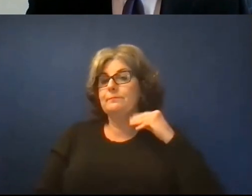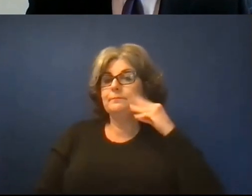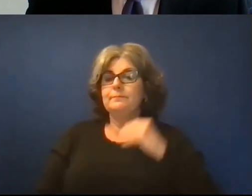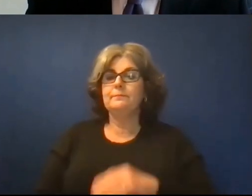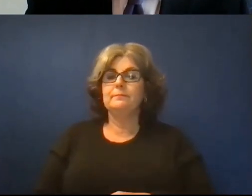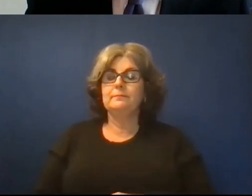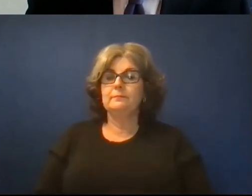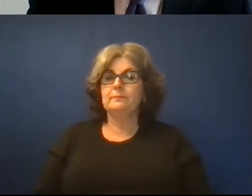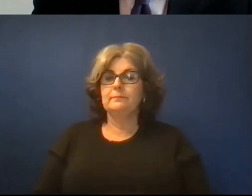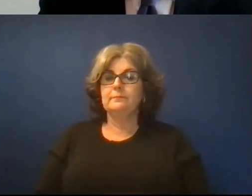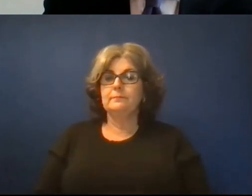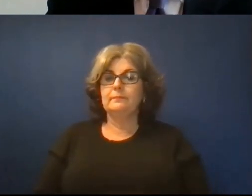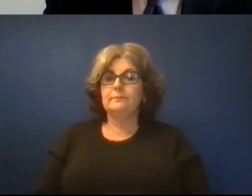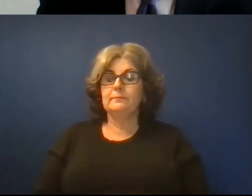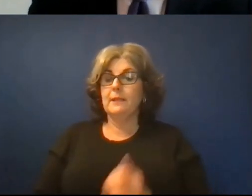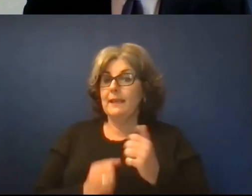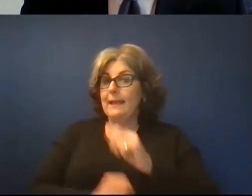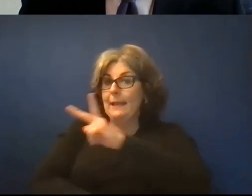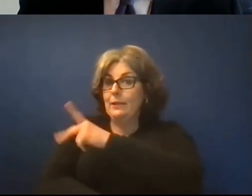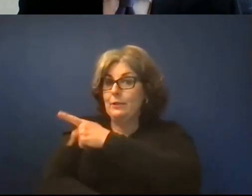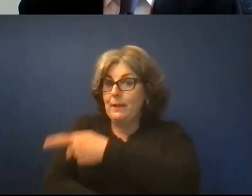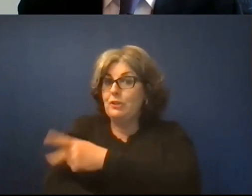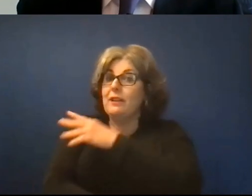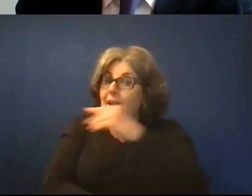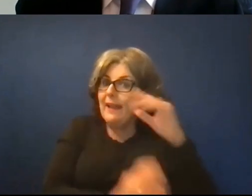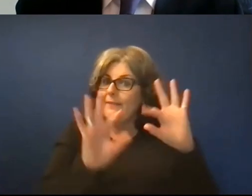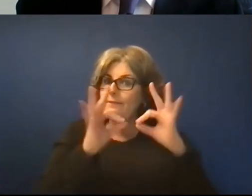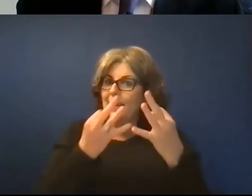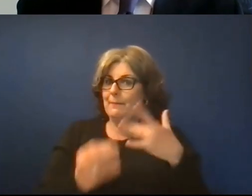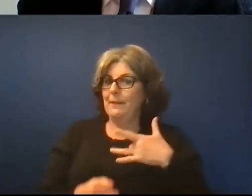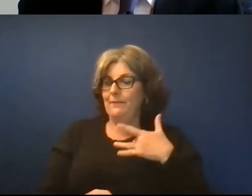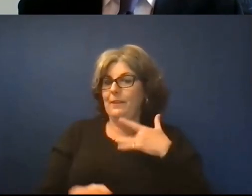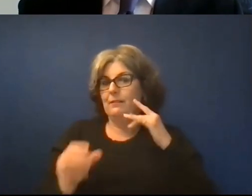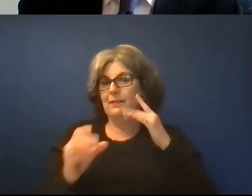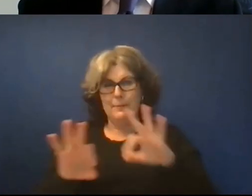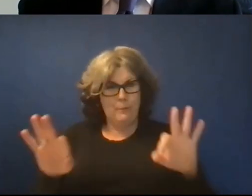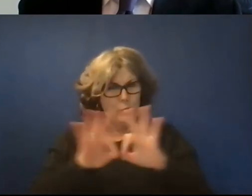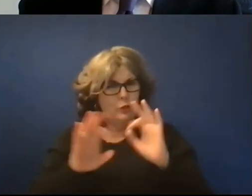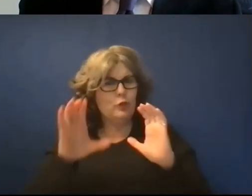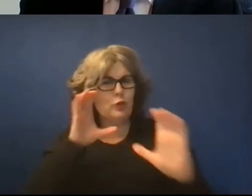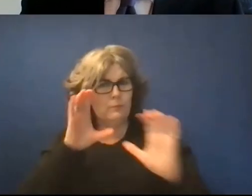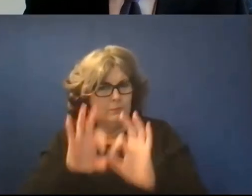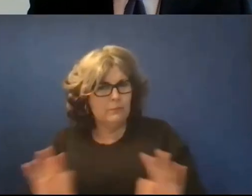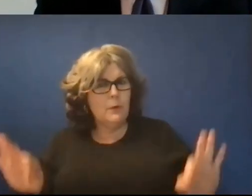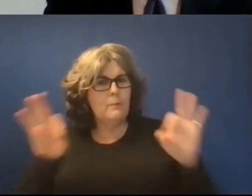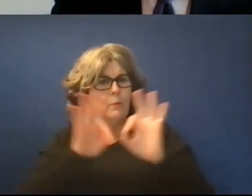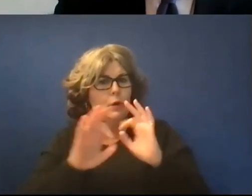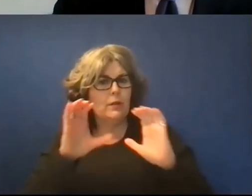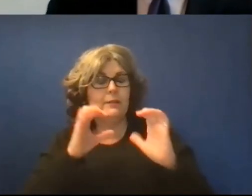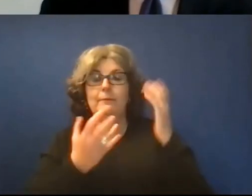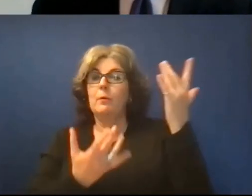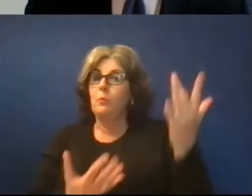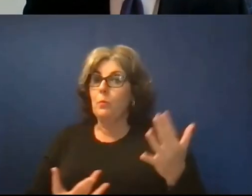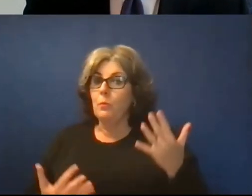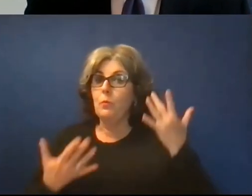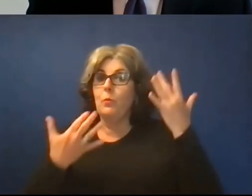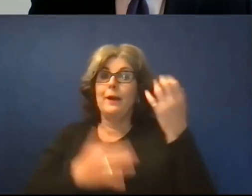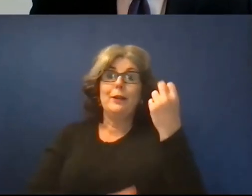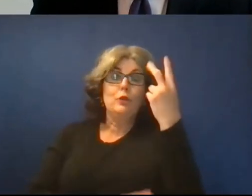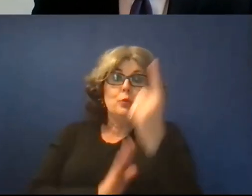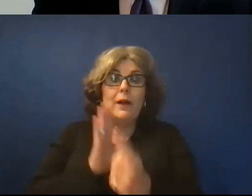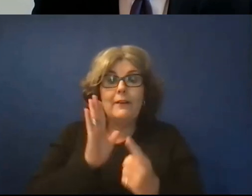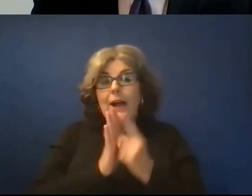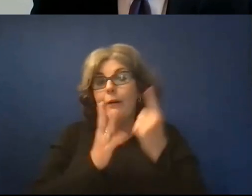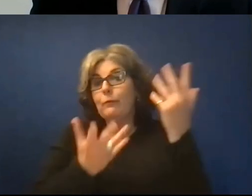just making each patient and their family feel important. Communicating is a huge deal. Sometimes they're waiting 12 hours